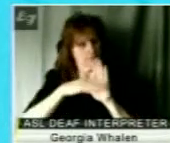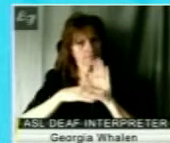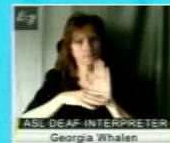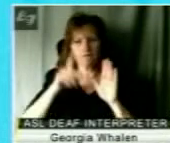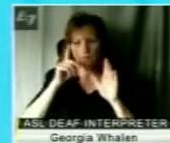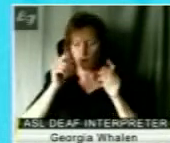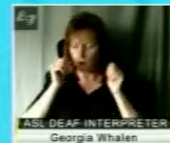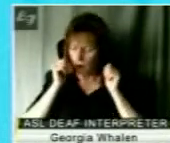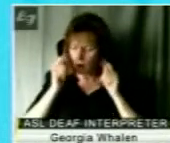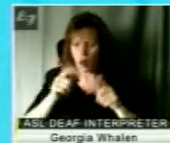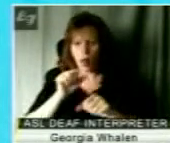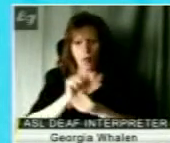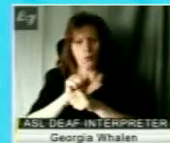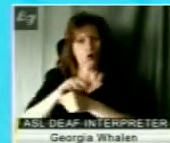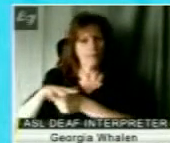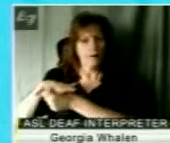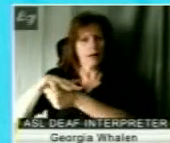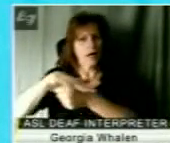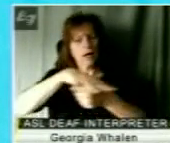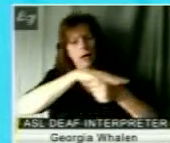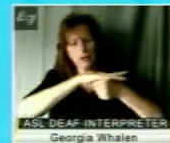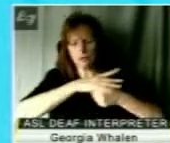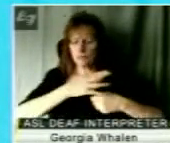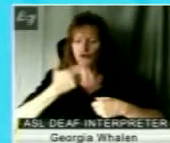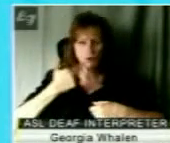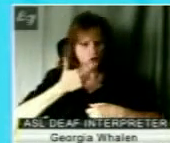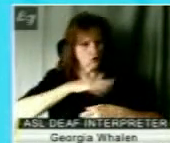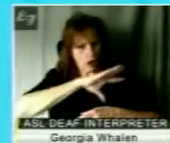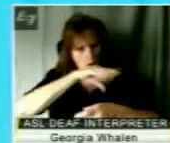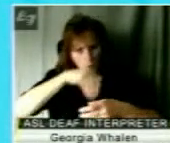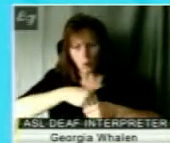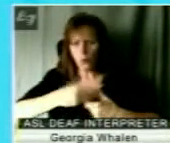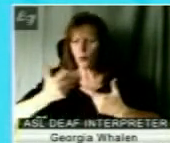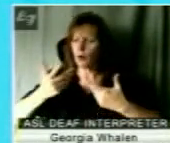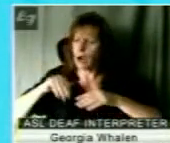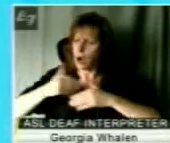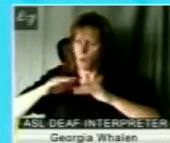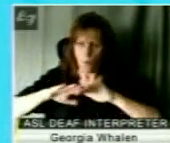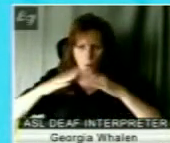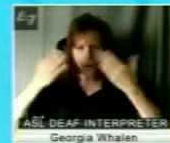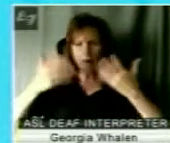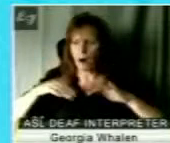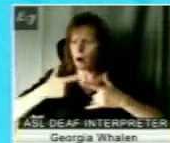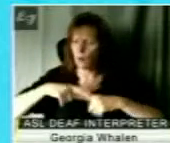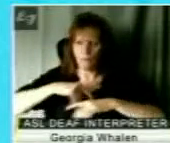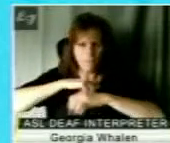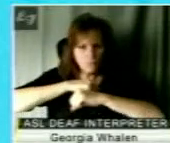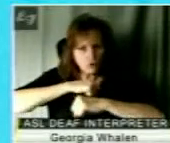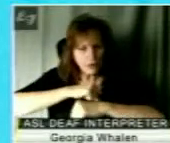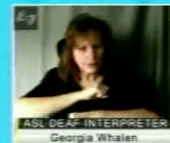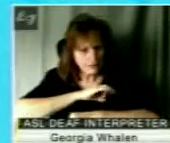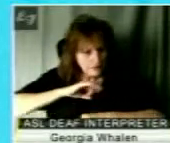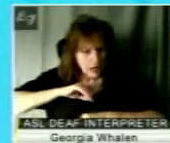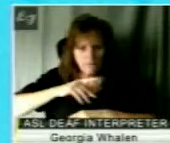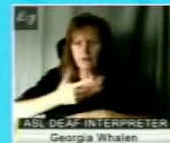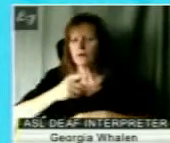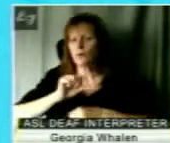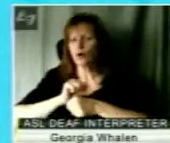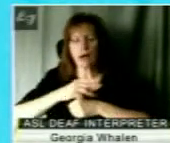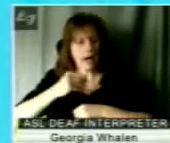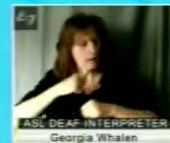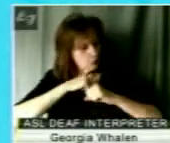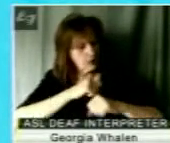from the standpoint of how they can reopen from the standpoint of worker safety and providing safety for their clients. In terms